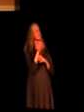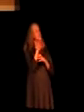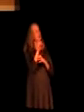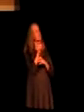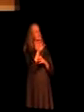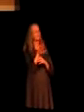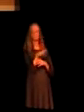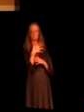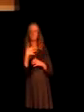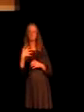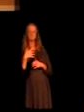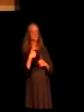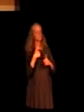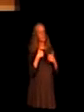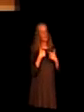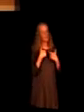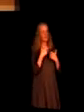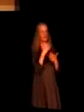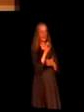model of